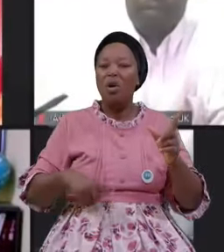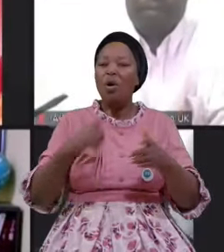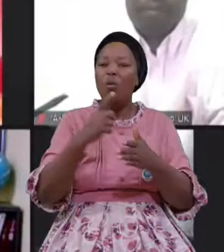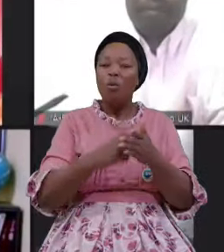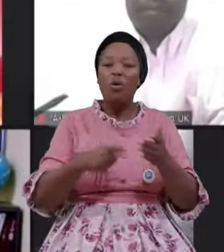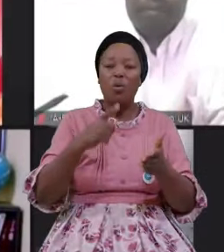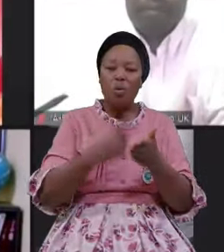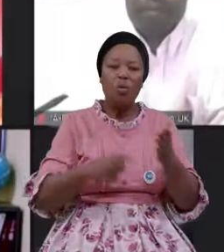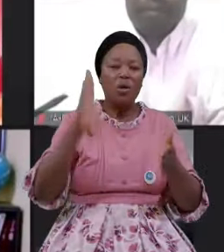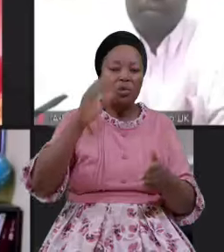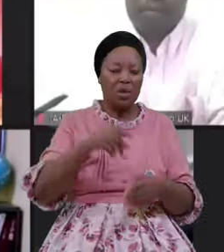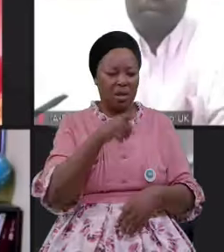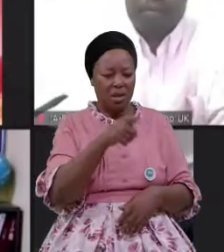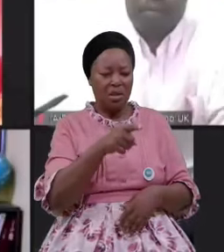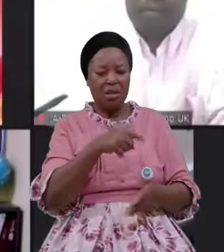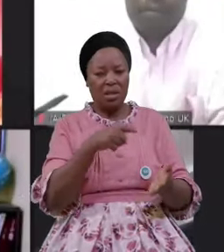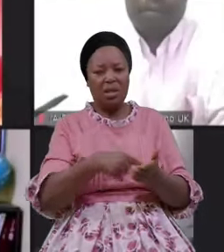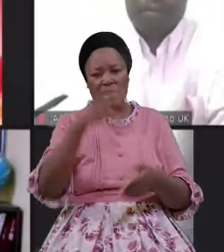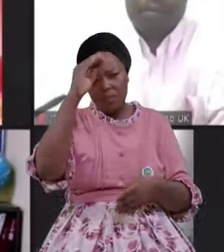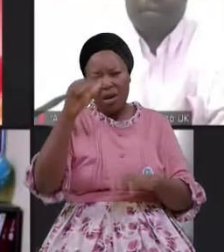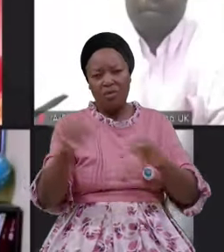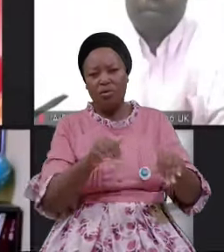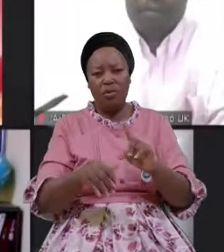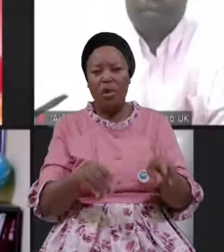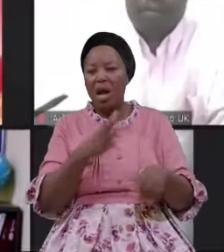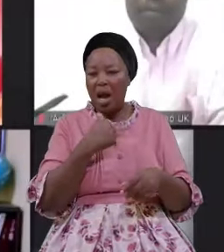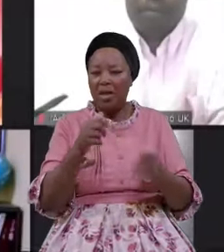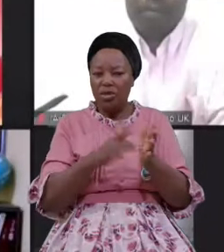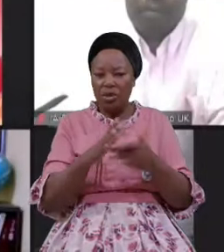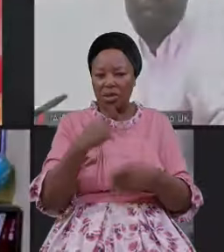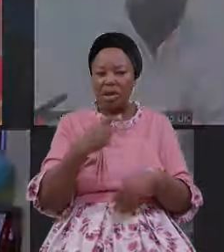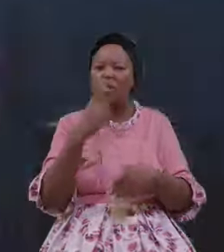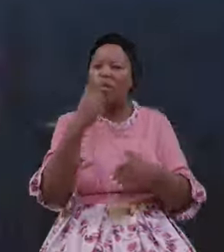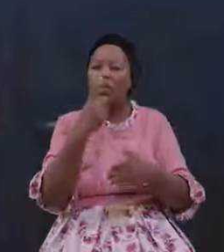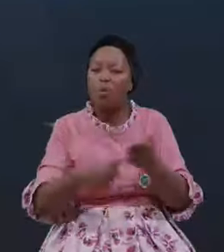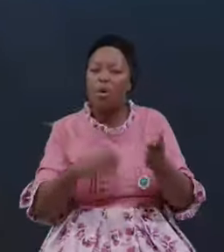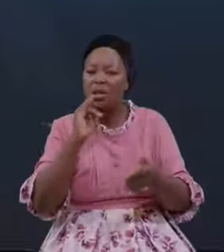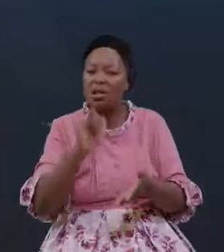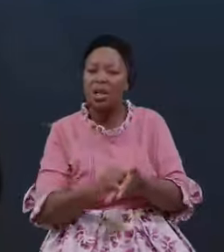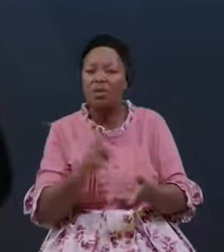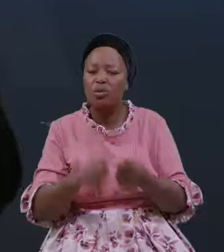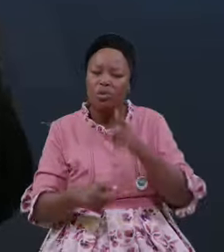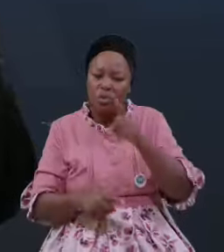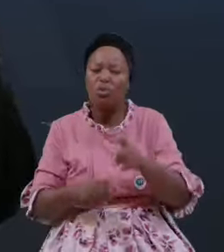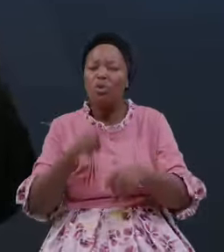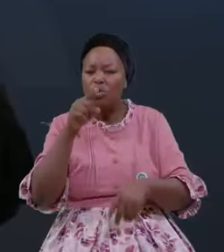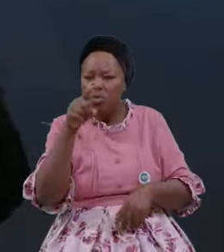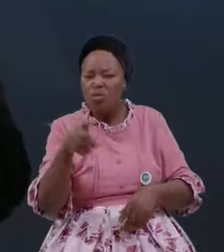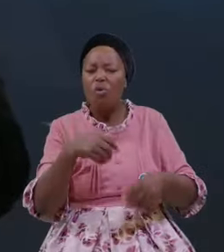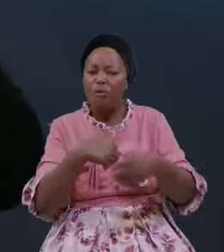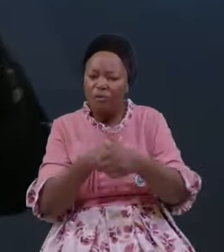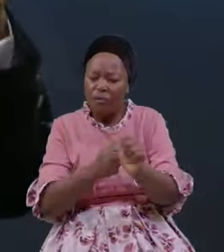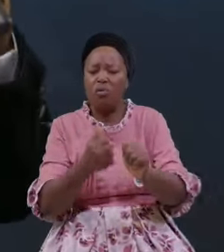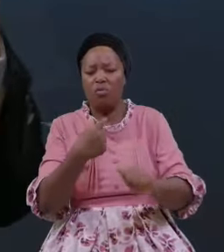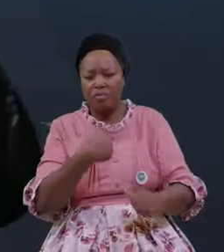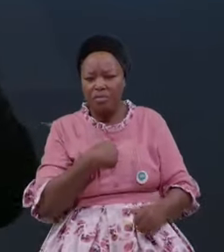do? And Jesus said, what is that to you? You follow me. Don't look